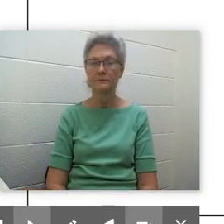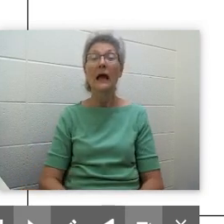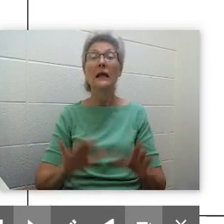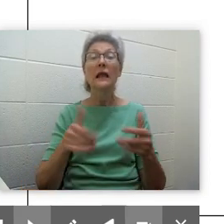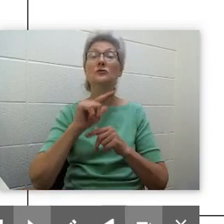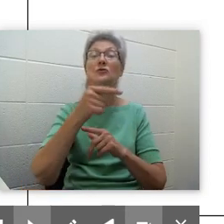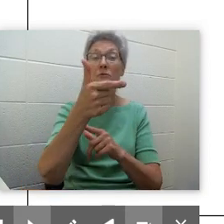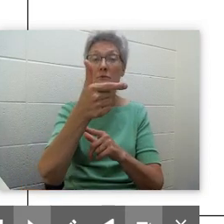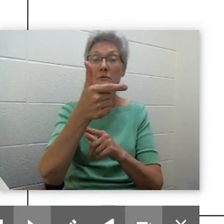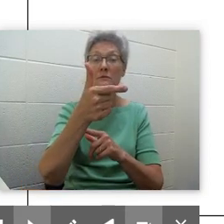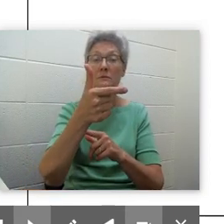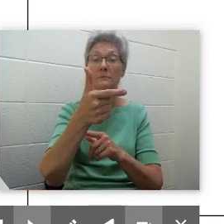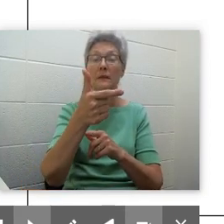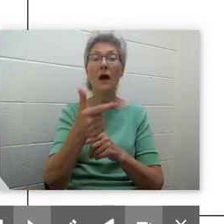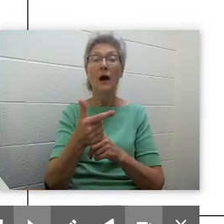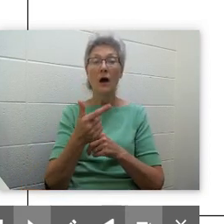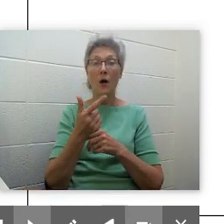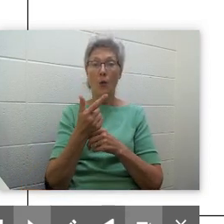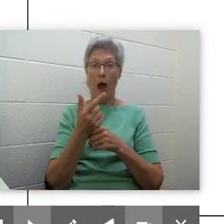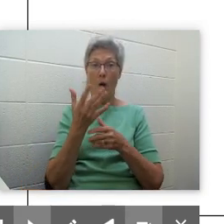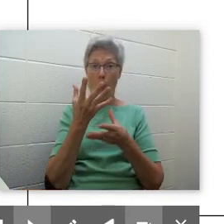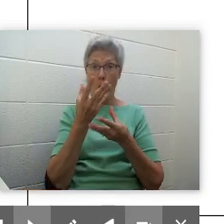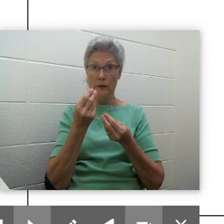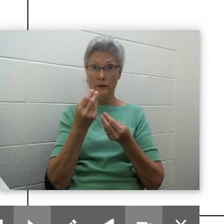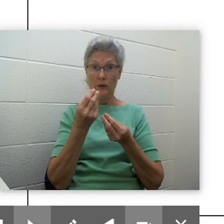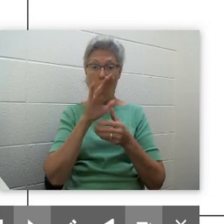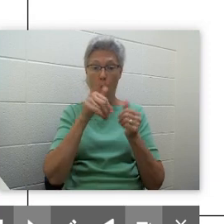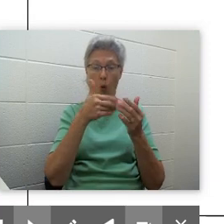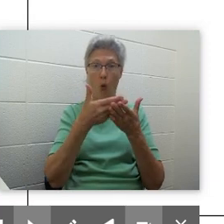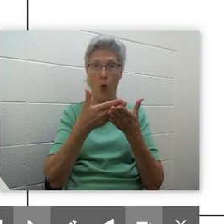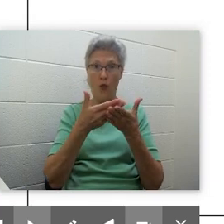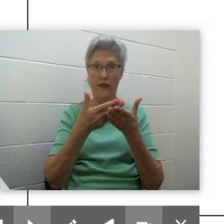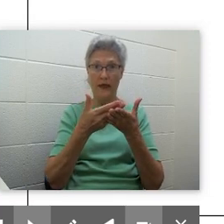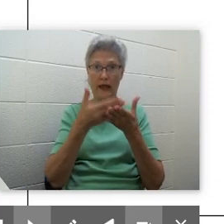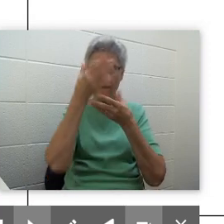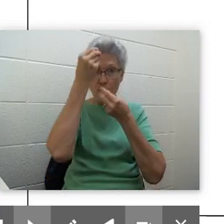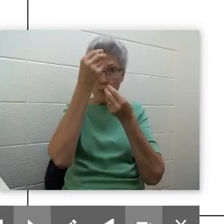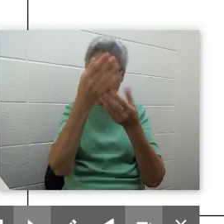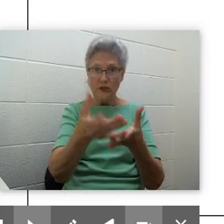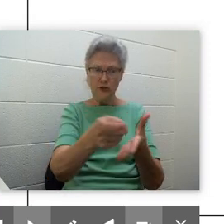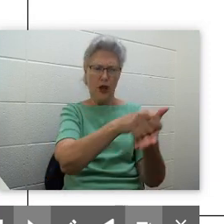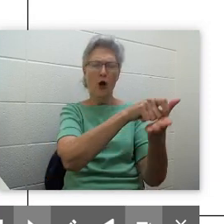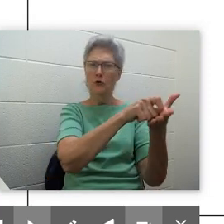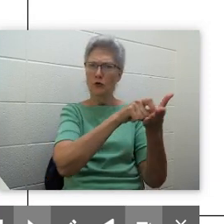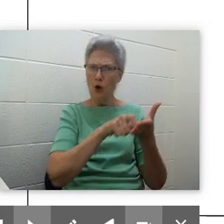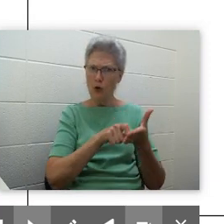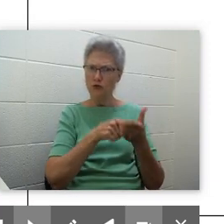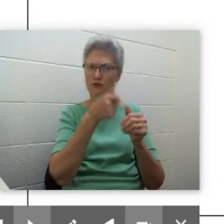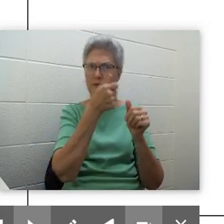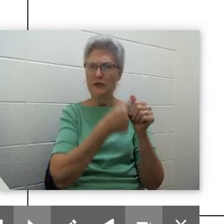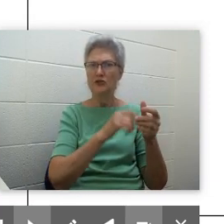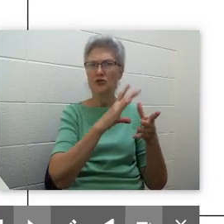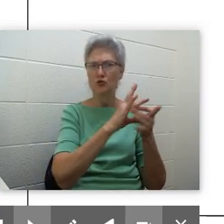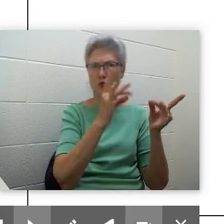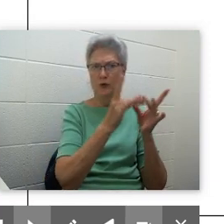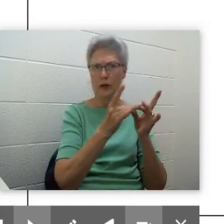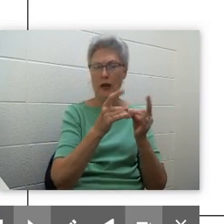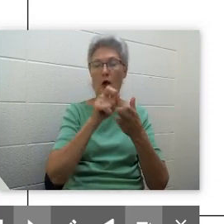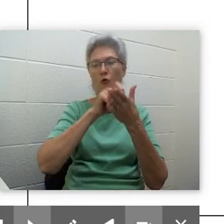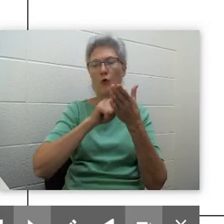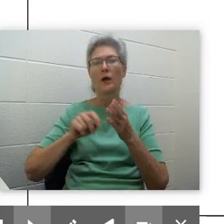Now it's your turn. Want to take this information and the notes that we took from each text and